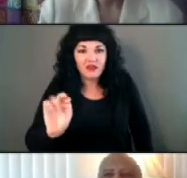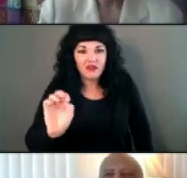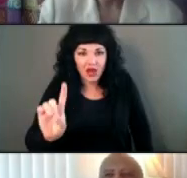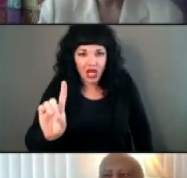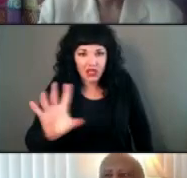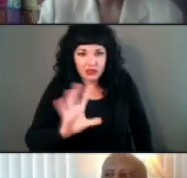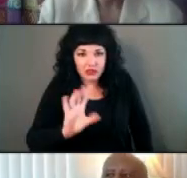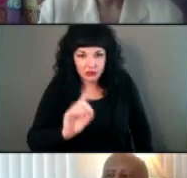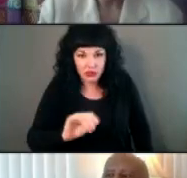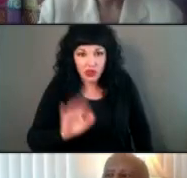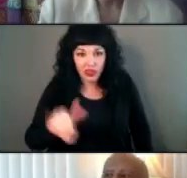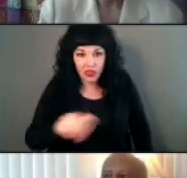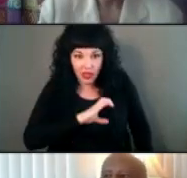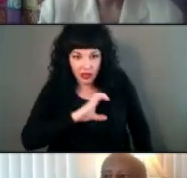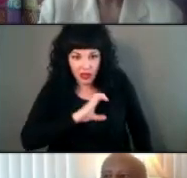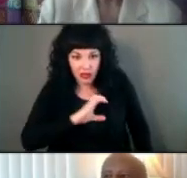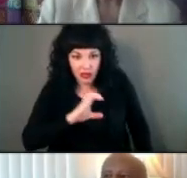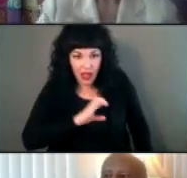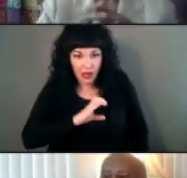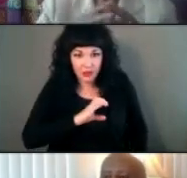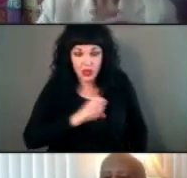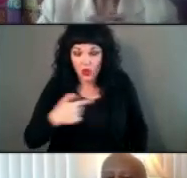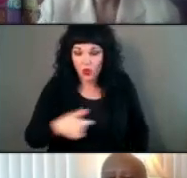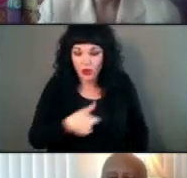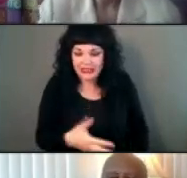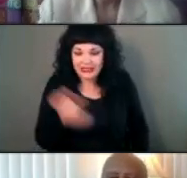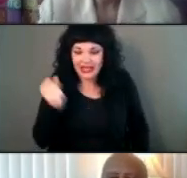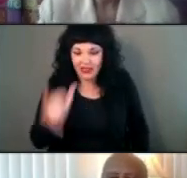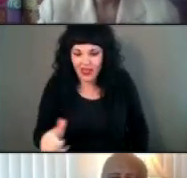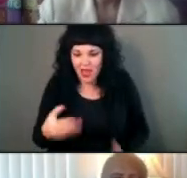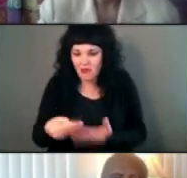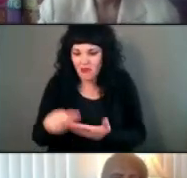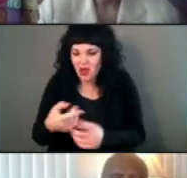housing, recreation, and healthcare.